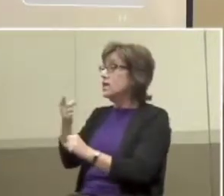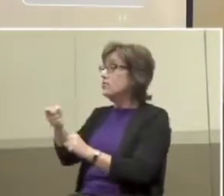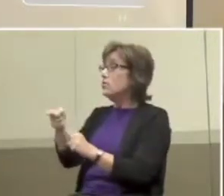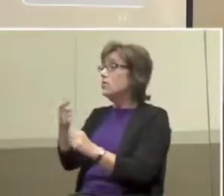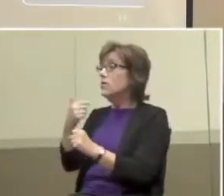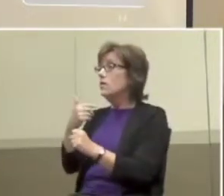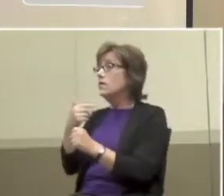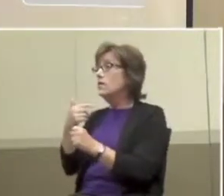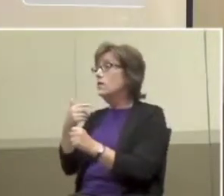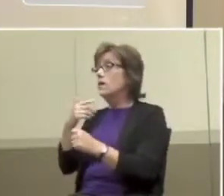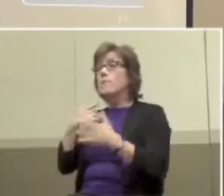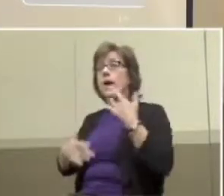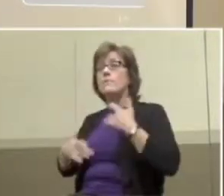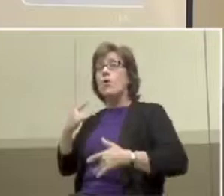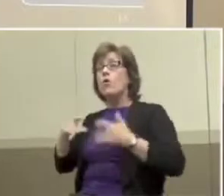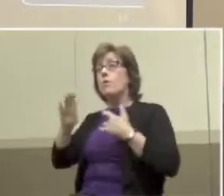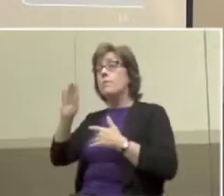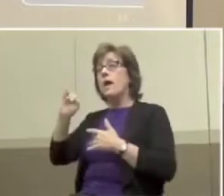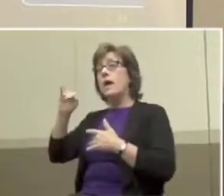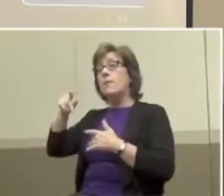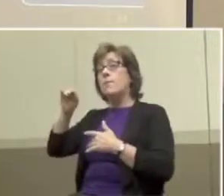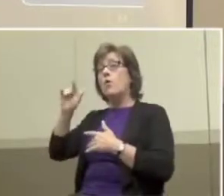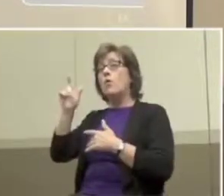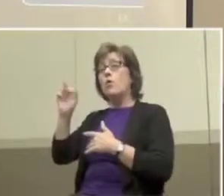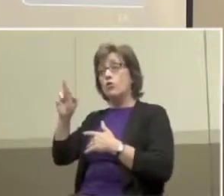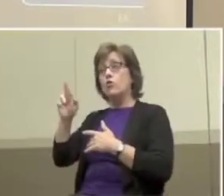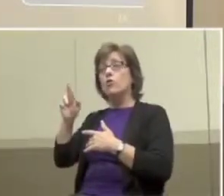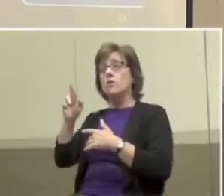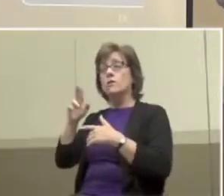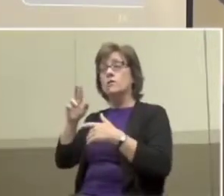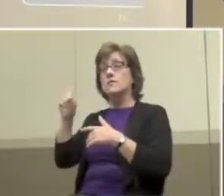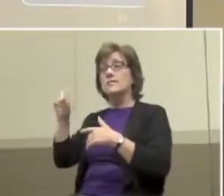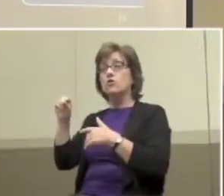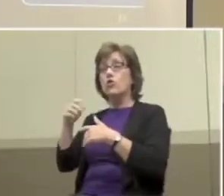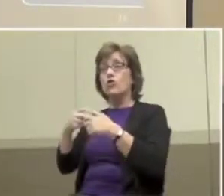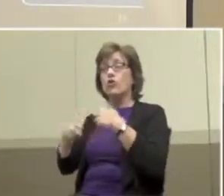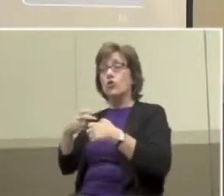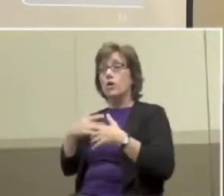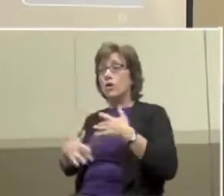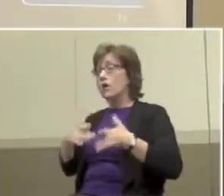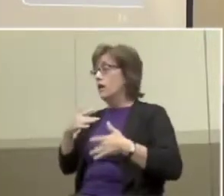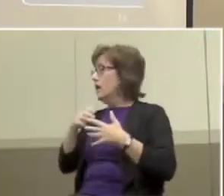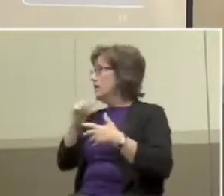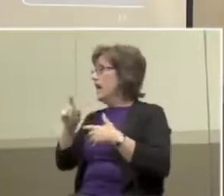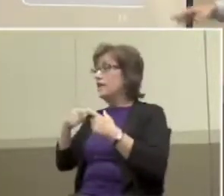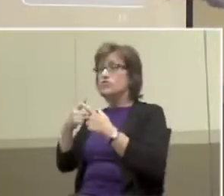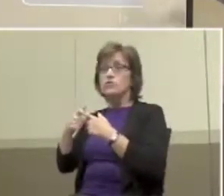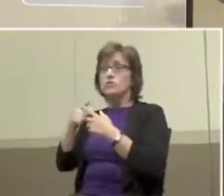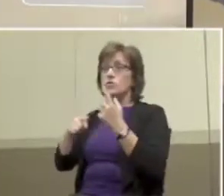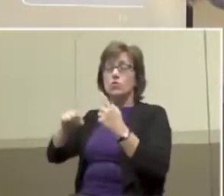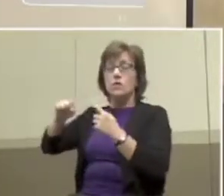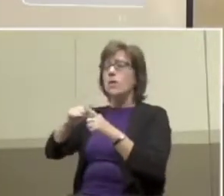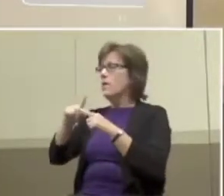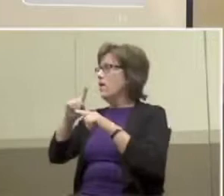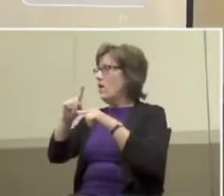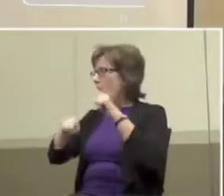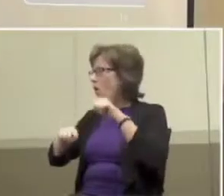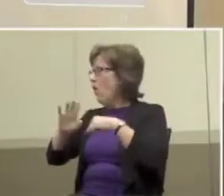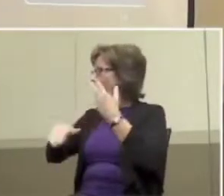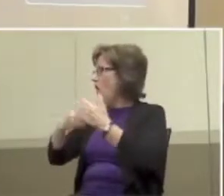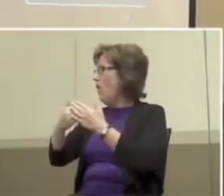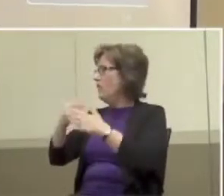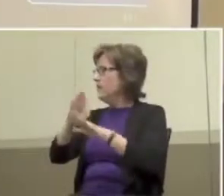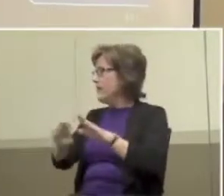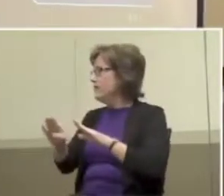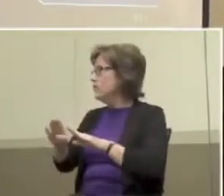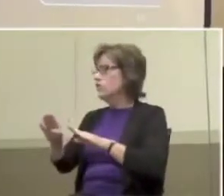bipolar disorder. And so we're talking not just acts of resistance, but all types of behavior, oppositional behavior. So I could say somebody